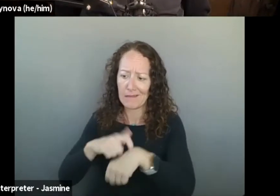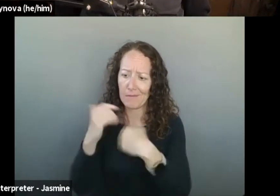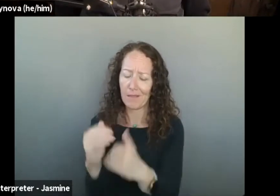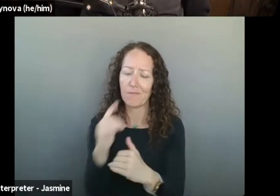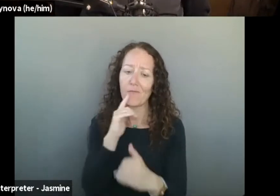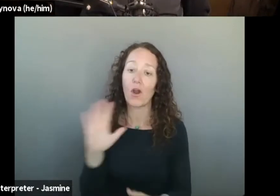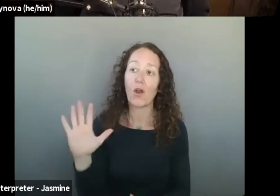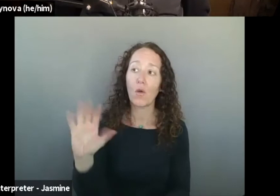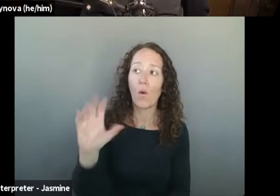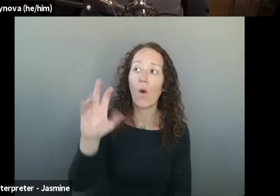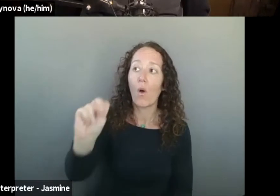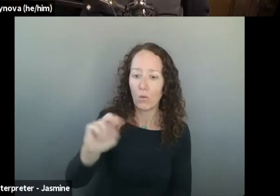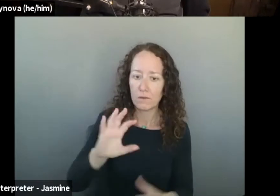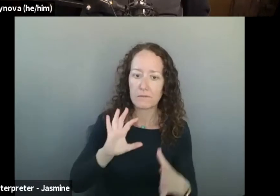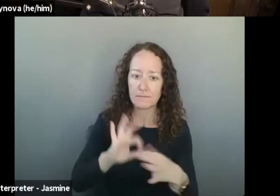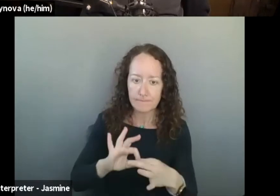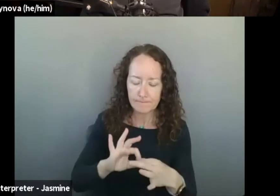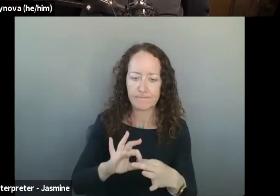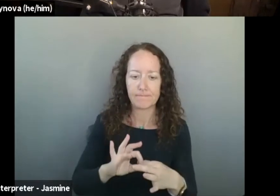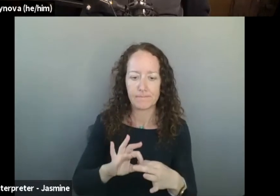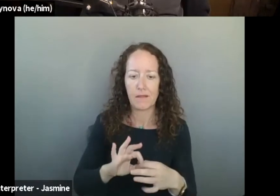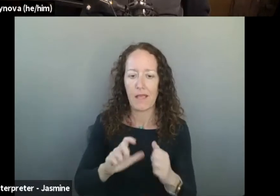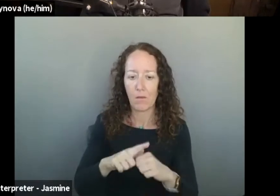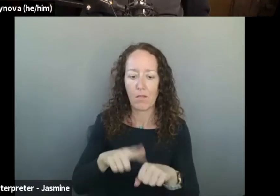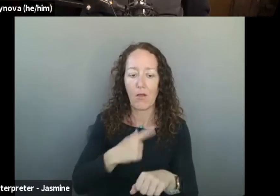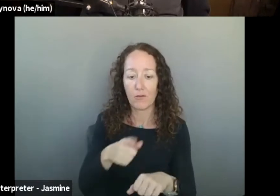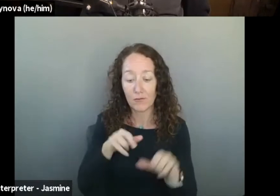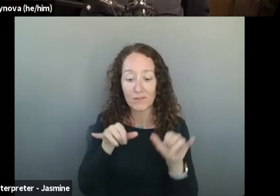you bout it, then be bout it. When are you leaving?